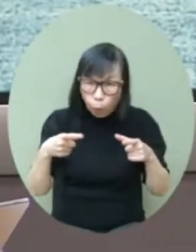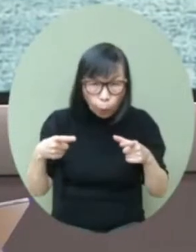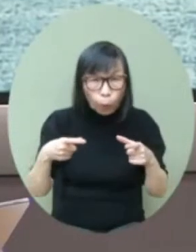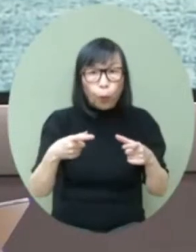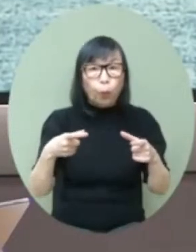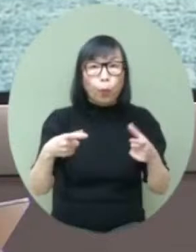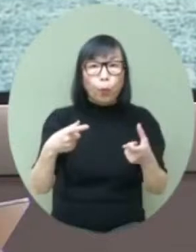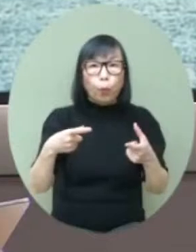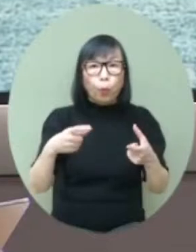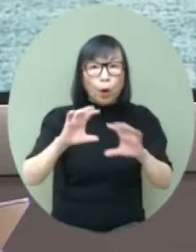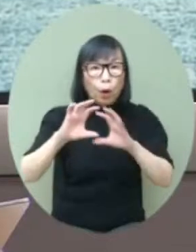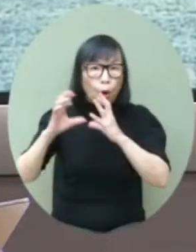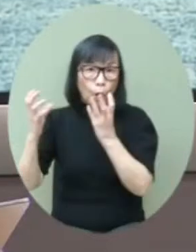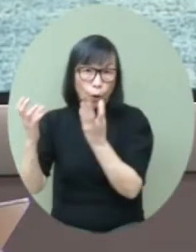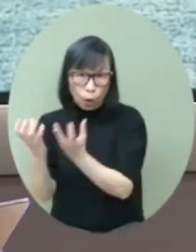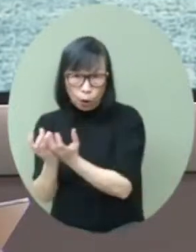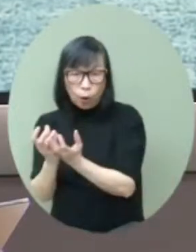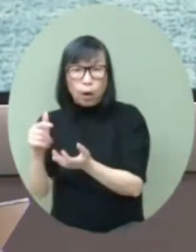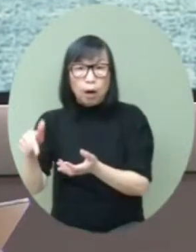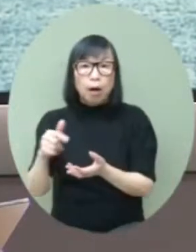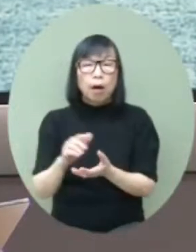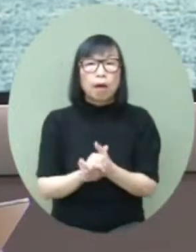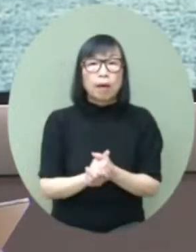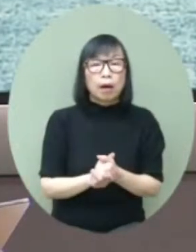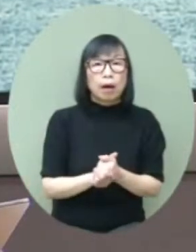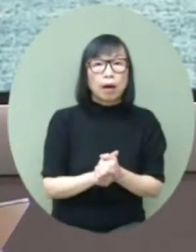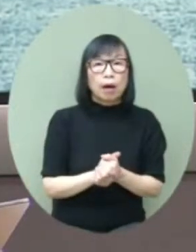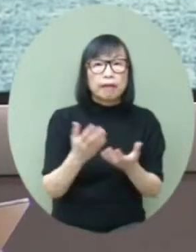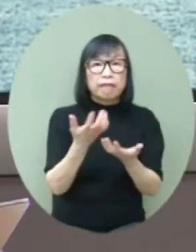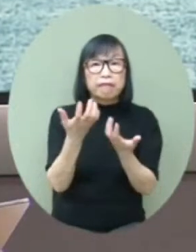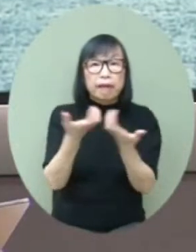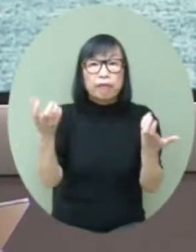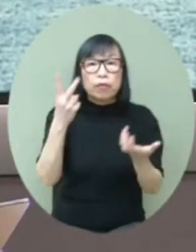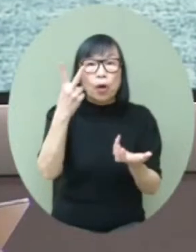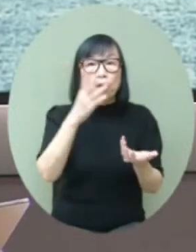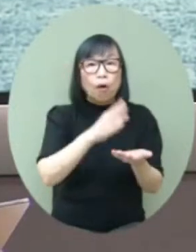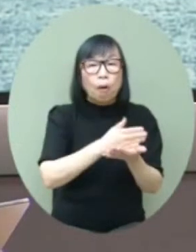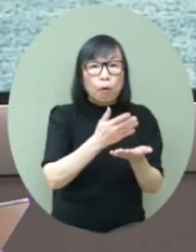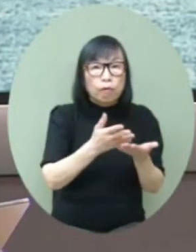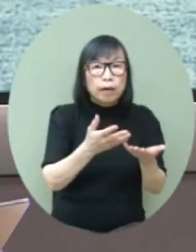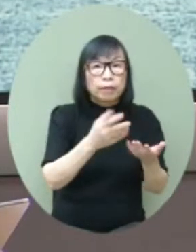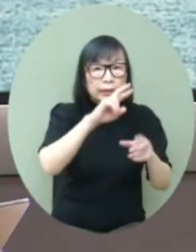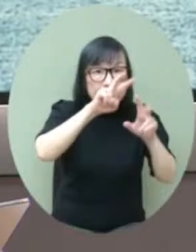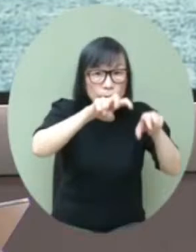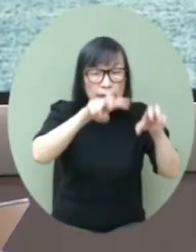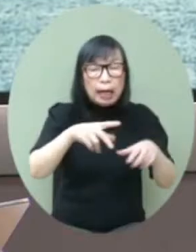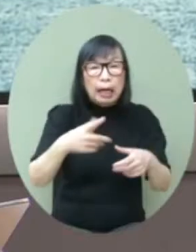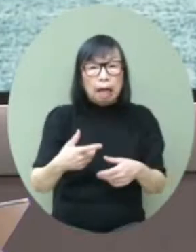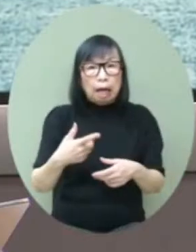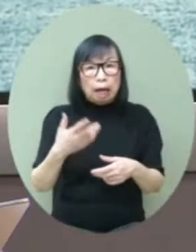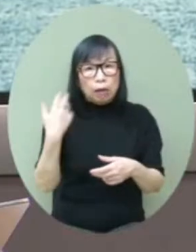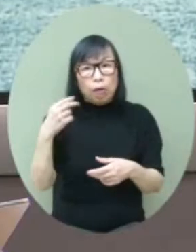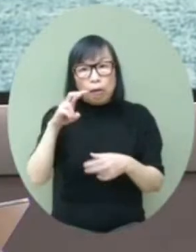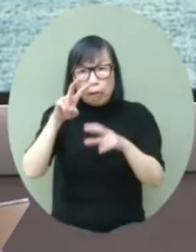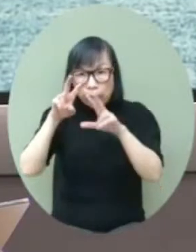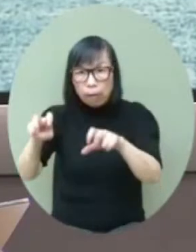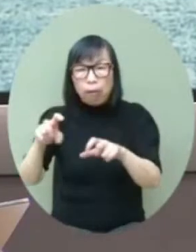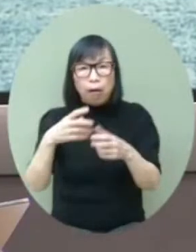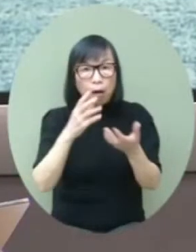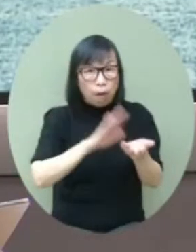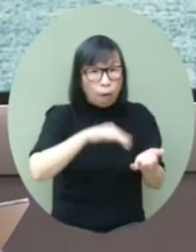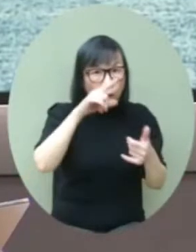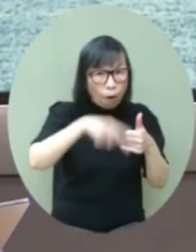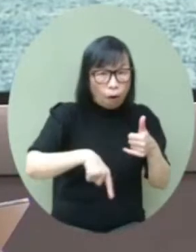the birthday party cluster, we are investigating on two fronts.